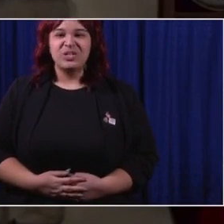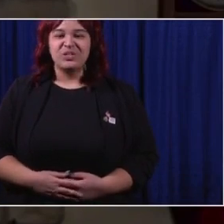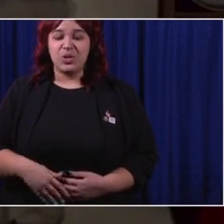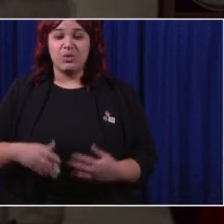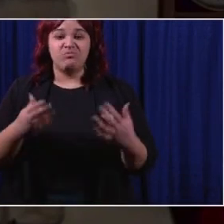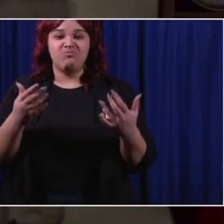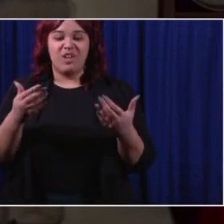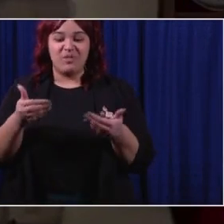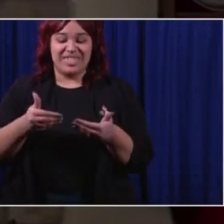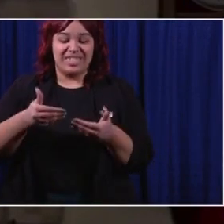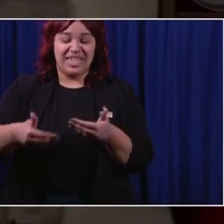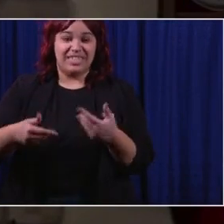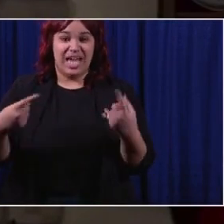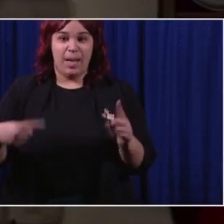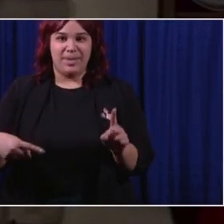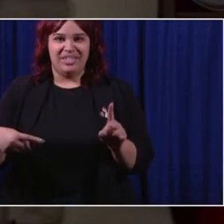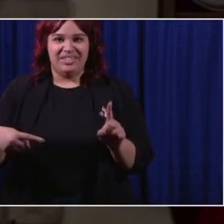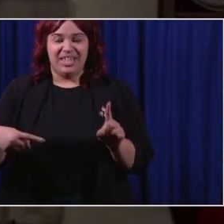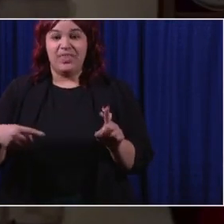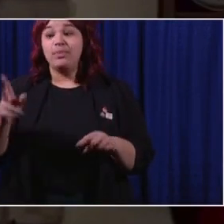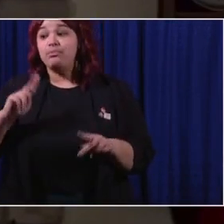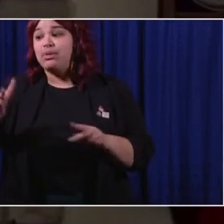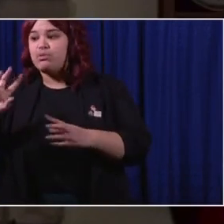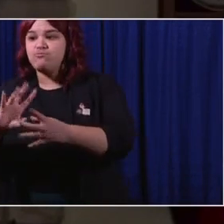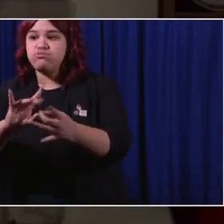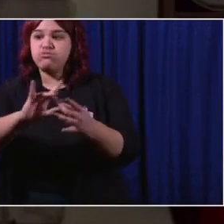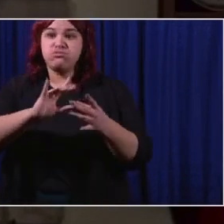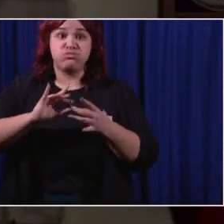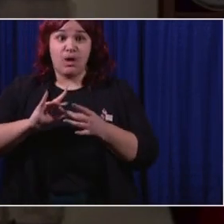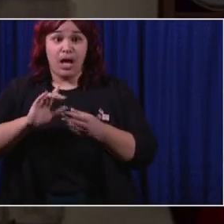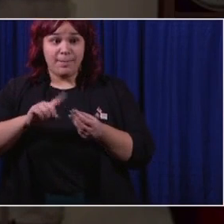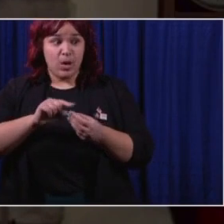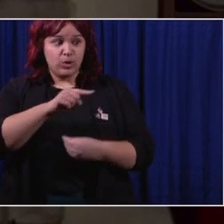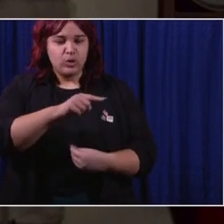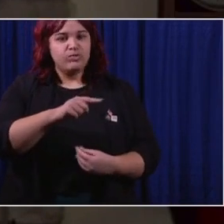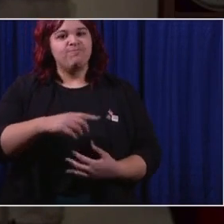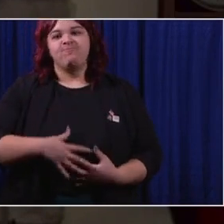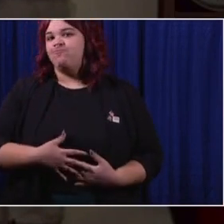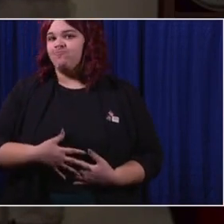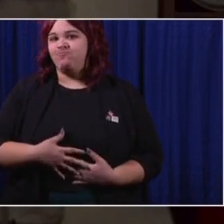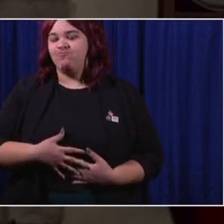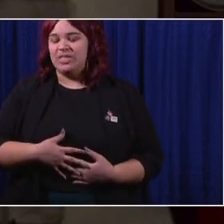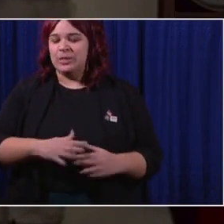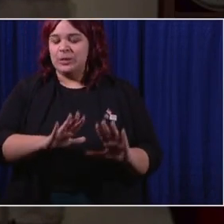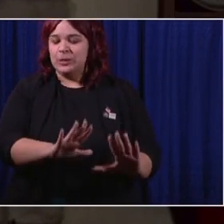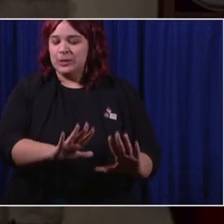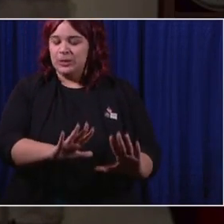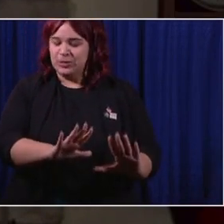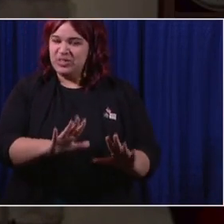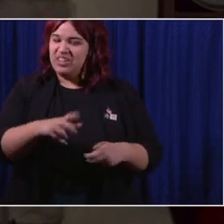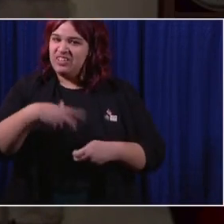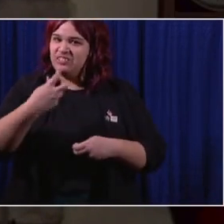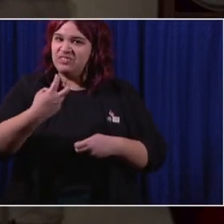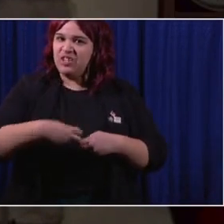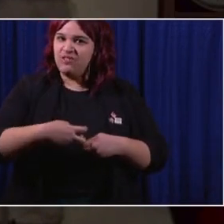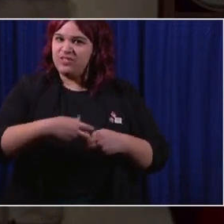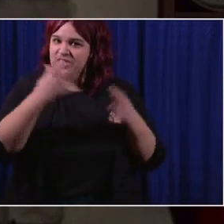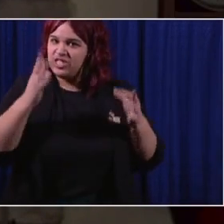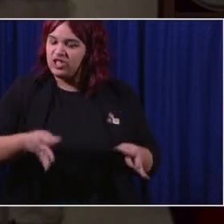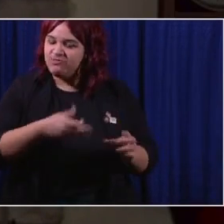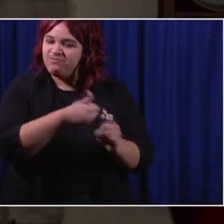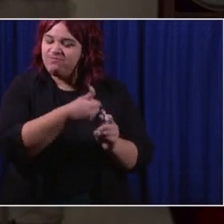if we're calling today's, are we calling it phase 1A? Are we calling it phase 2 as far as the next